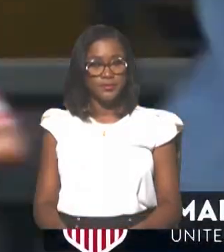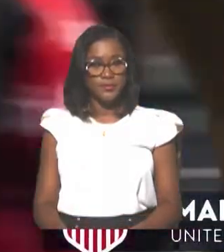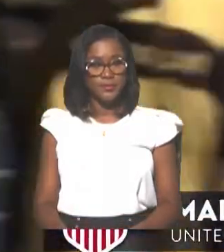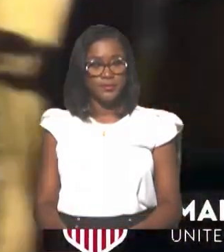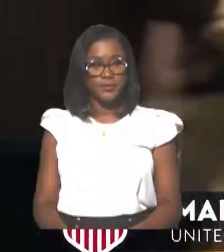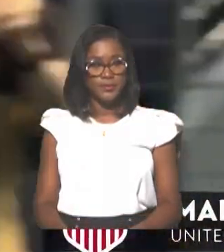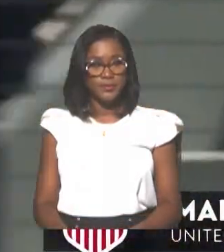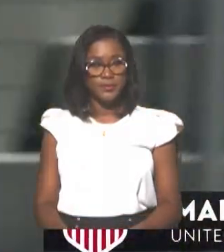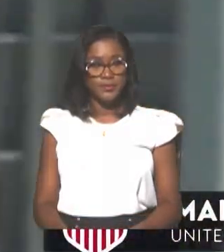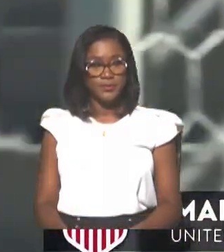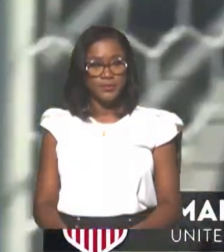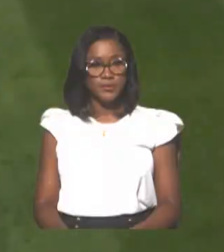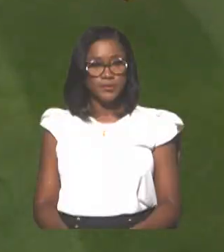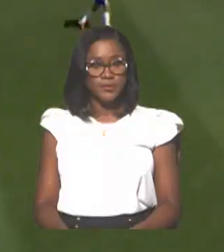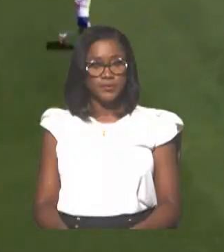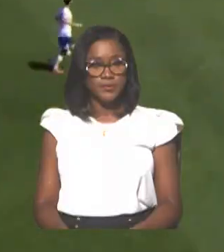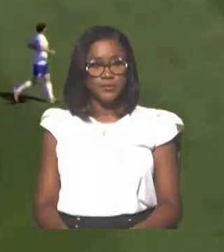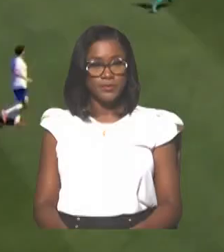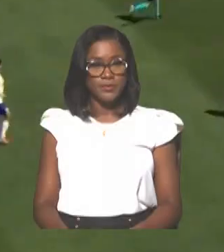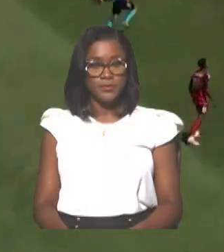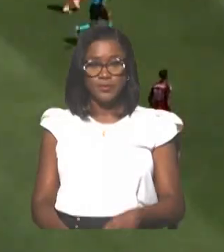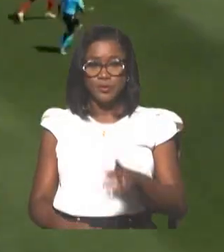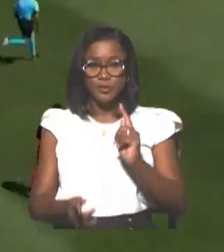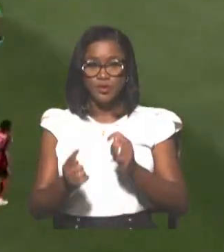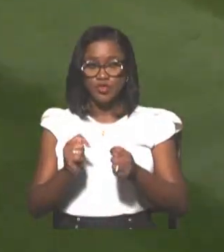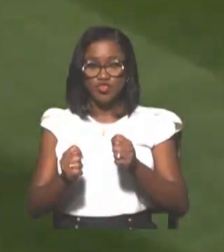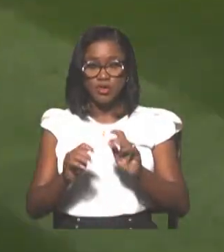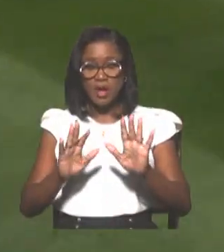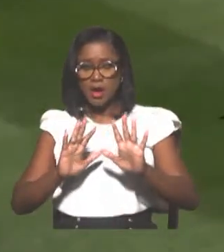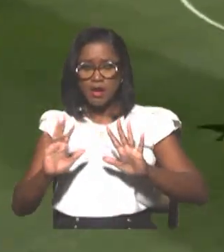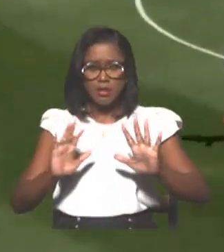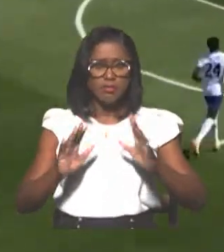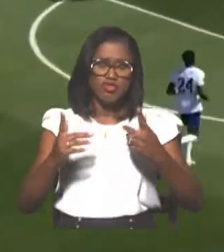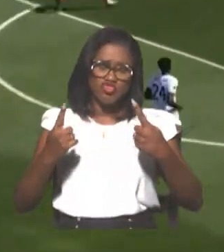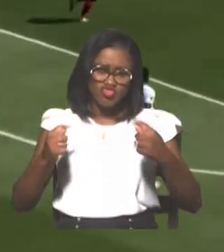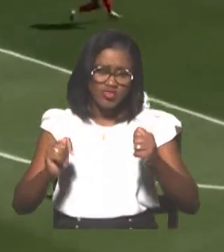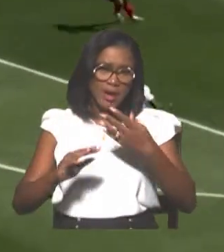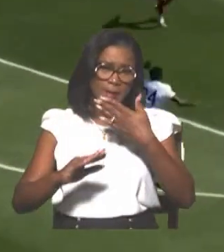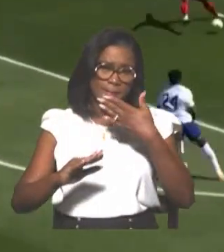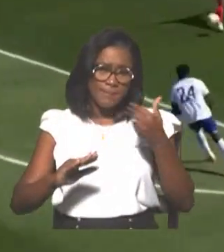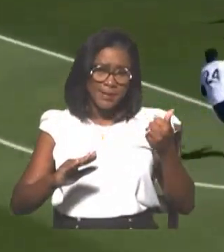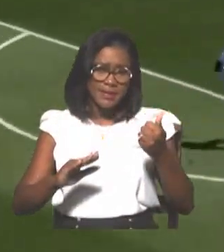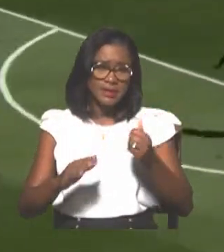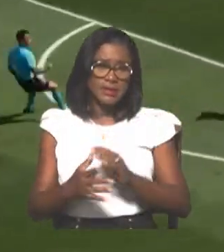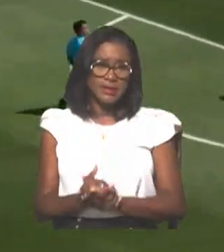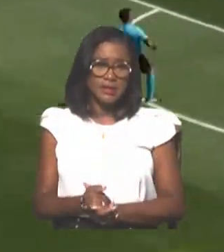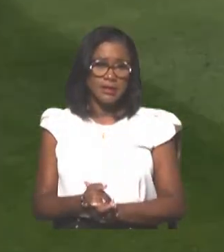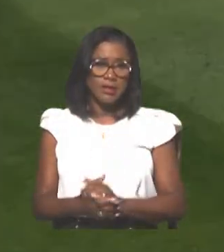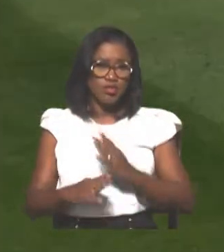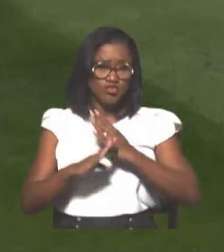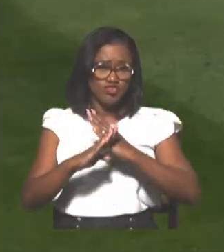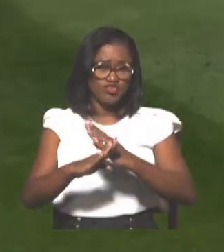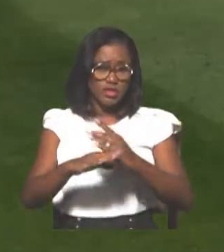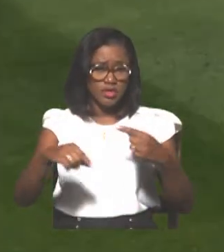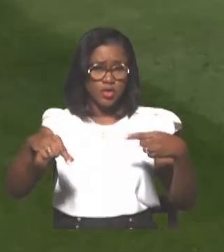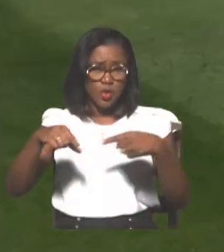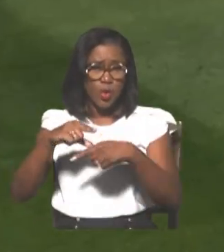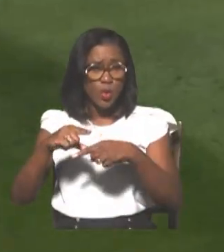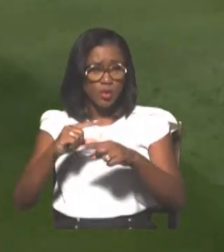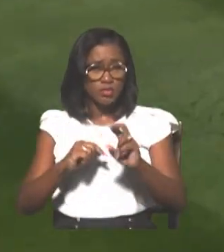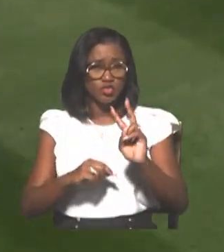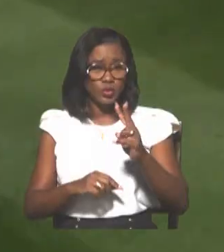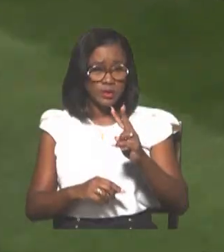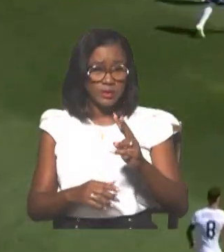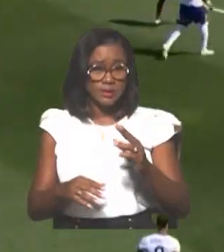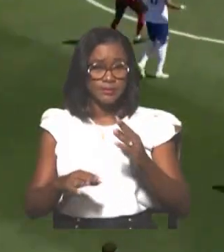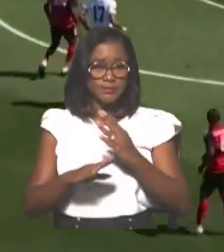The opening goal of the Gold Cup for the TNT keeper Marvin Phillip did his best to keep the deficit at 1, preventing a goal on 2 occasions.